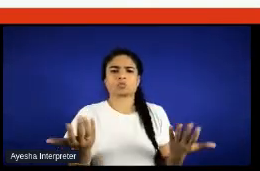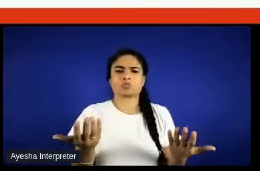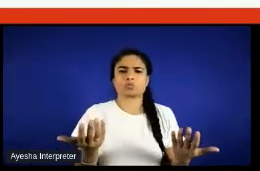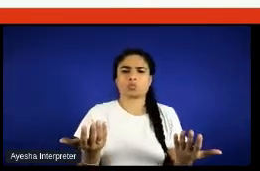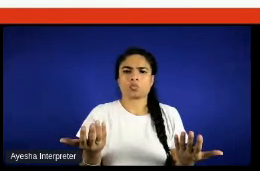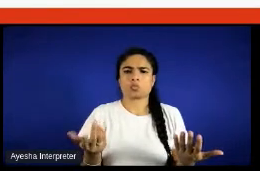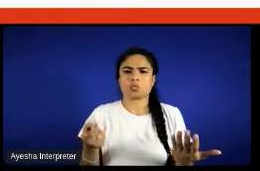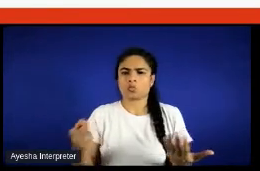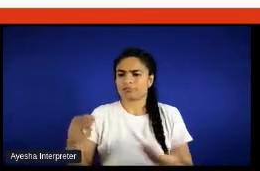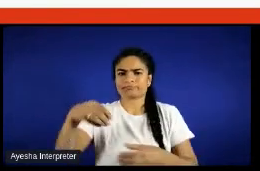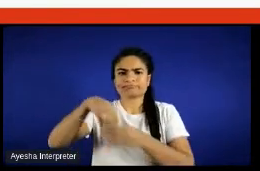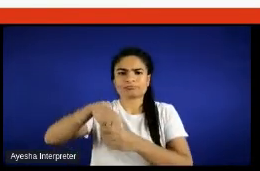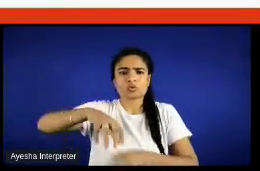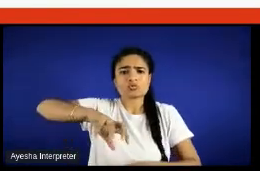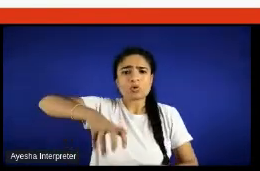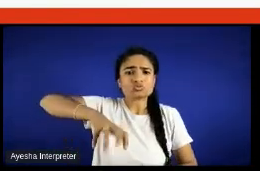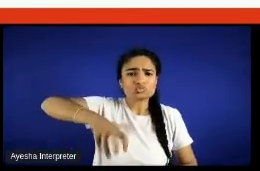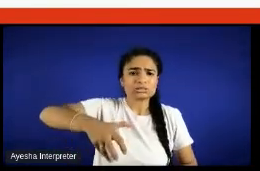Next.